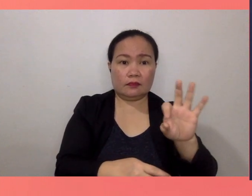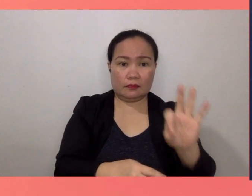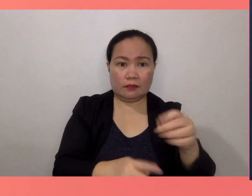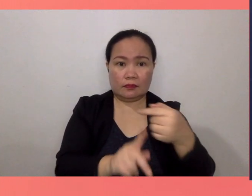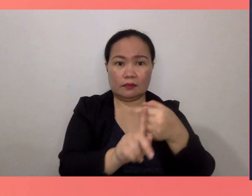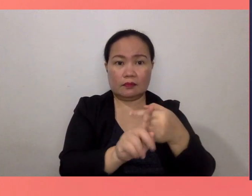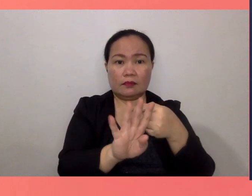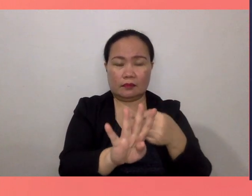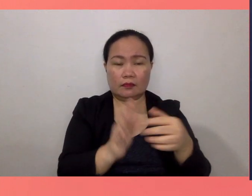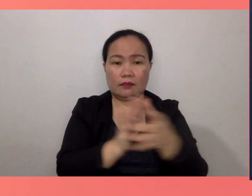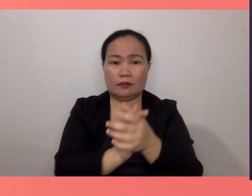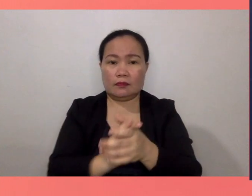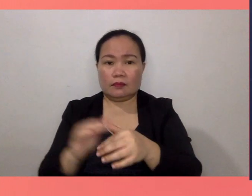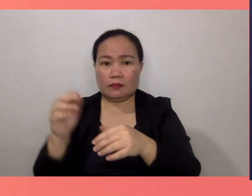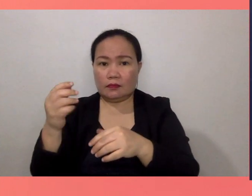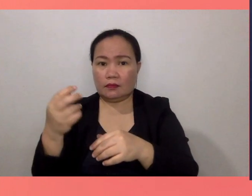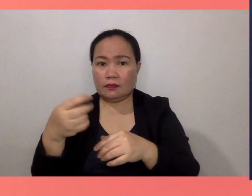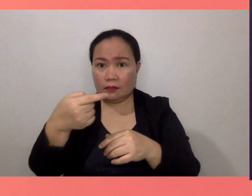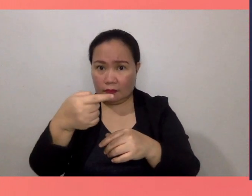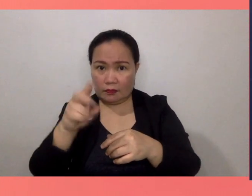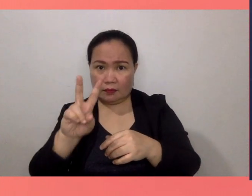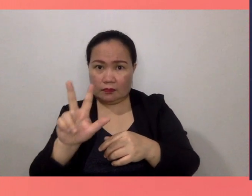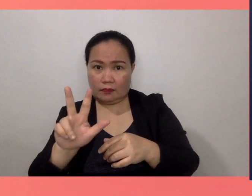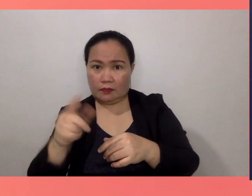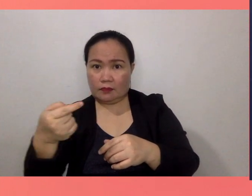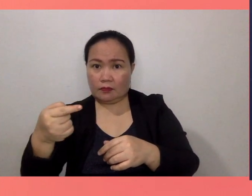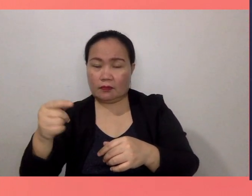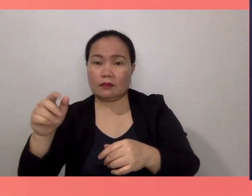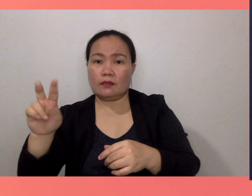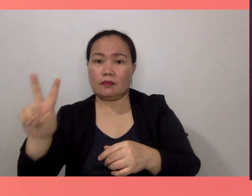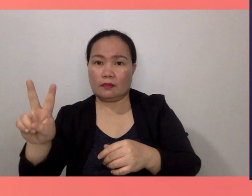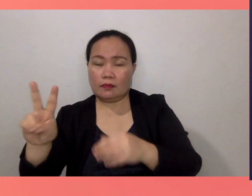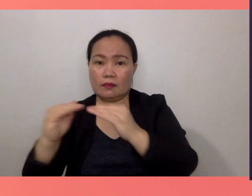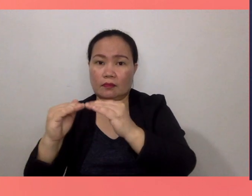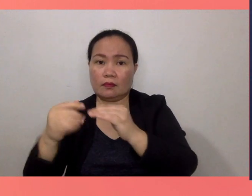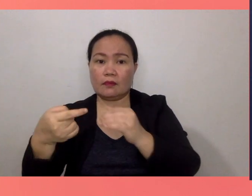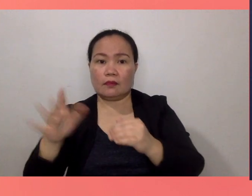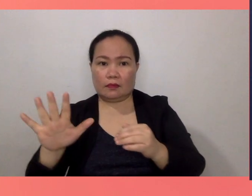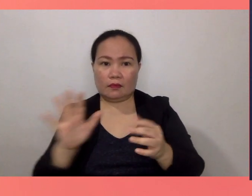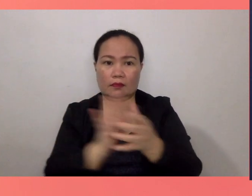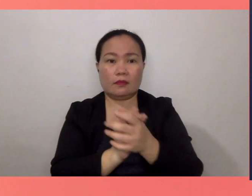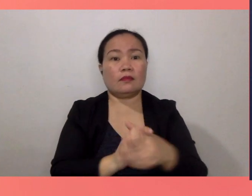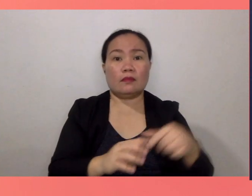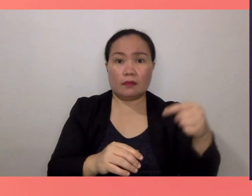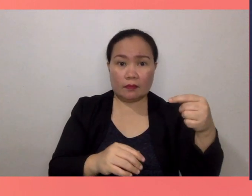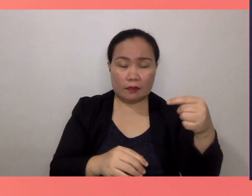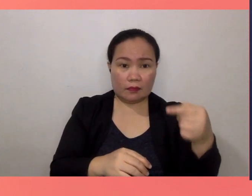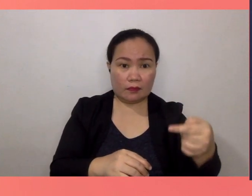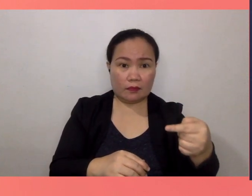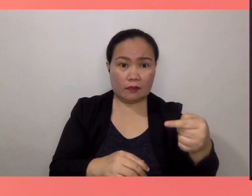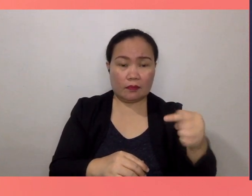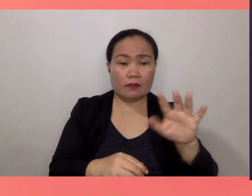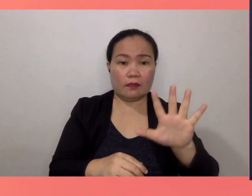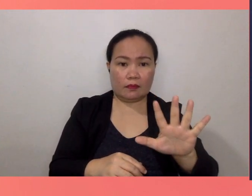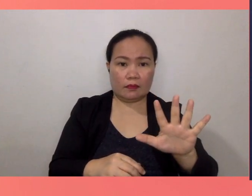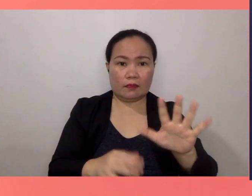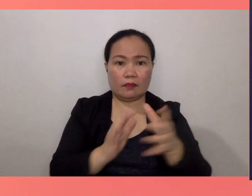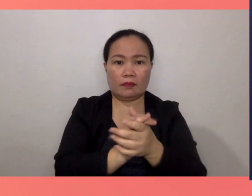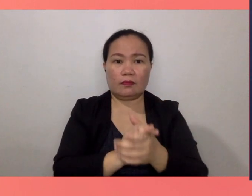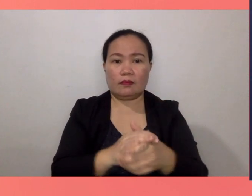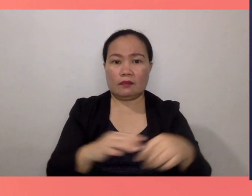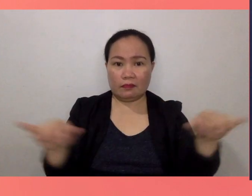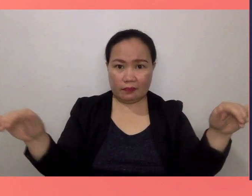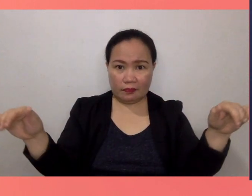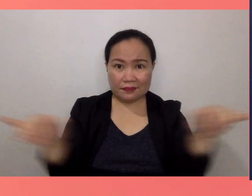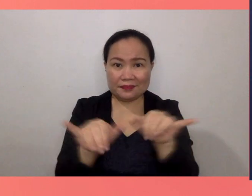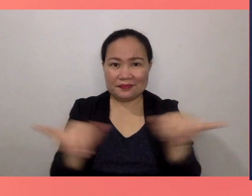9 plus 4. And negative 3 minus 2, that is negative 5. Negative 9 plus 4, the answer is negative 5. Or